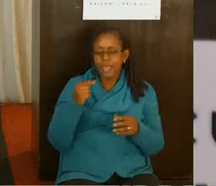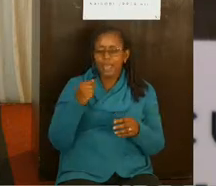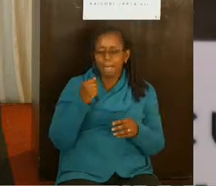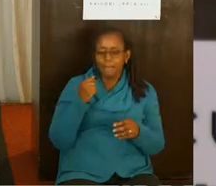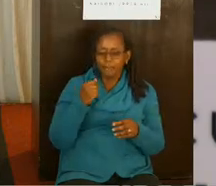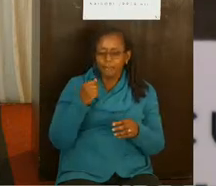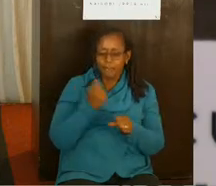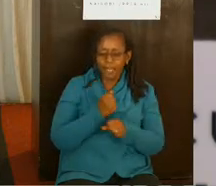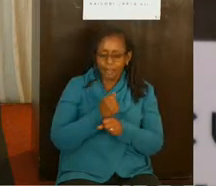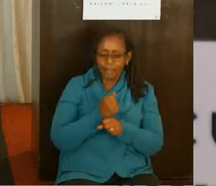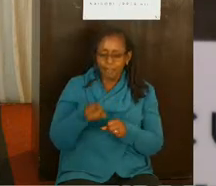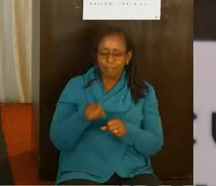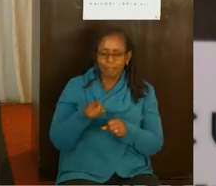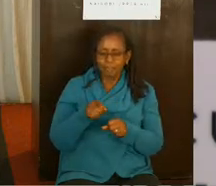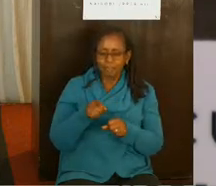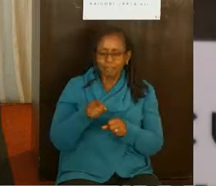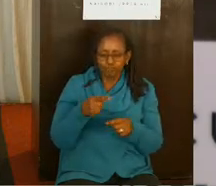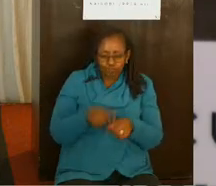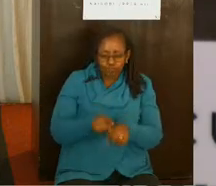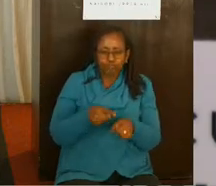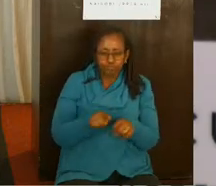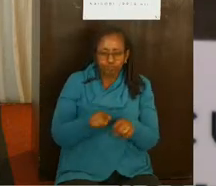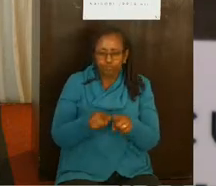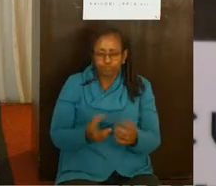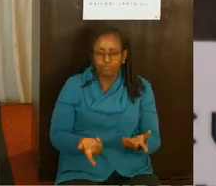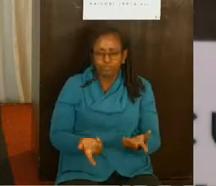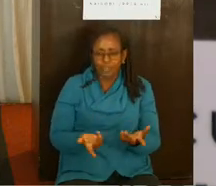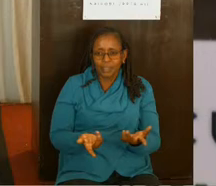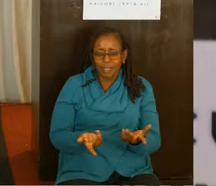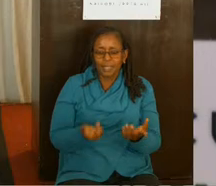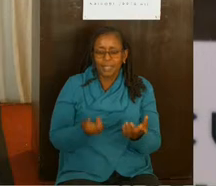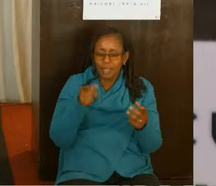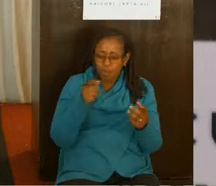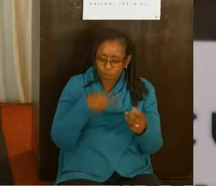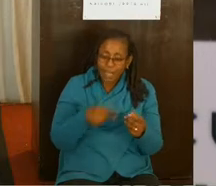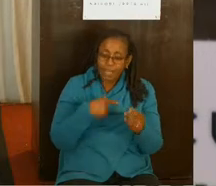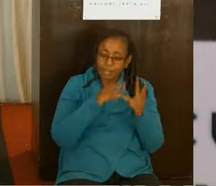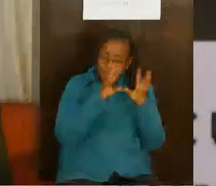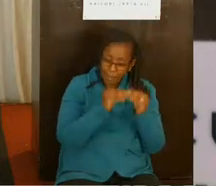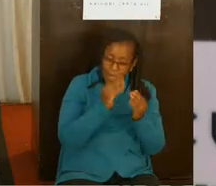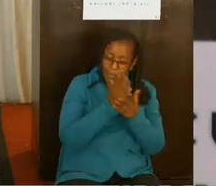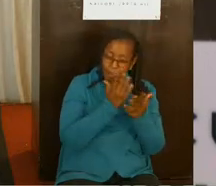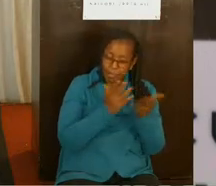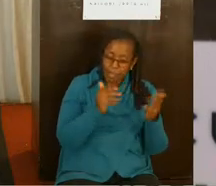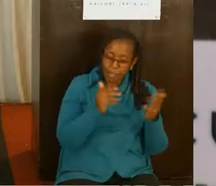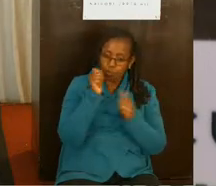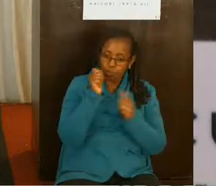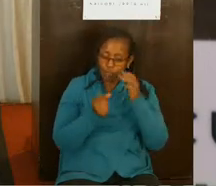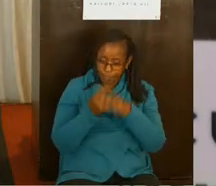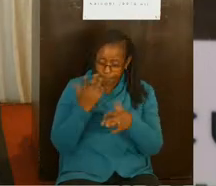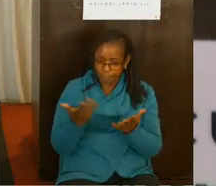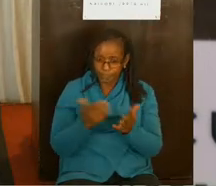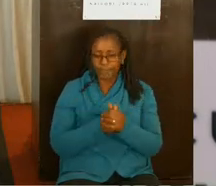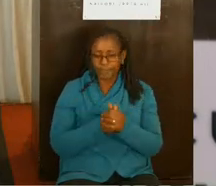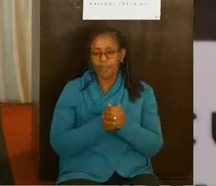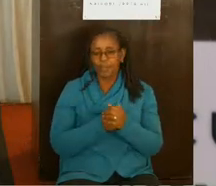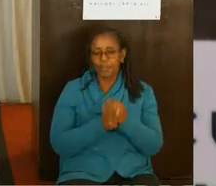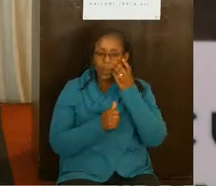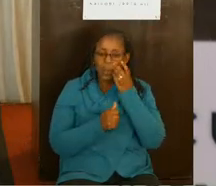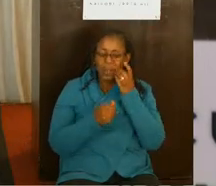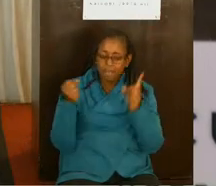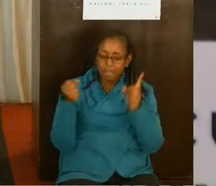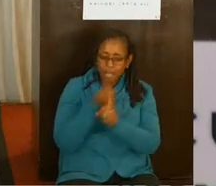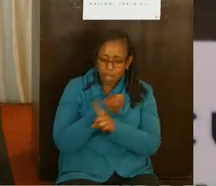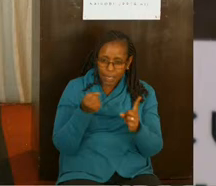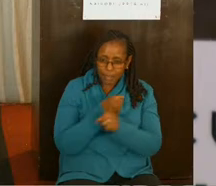them so here is I'm just summarizing some of the issues that's raised in the voices that